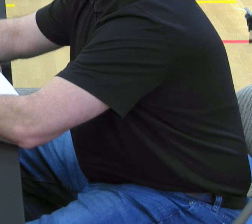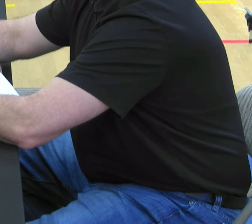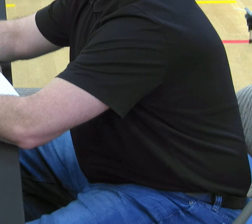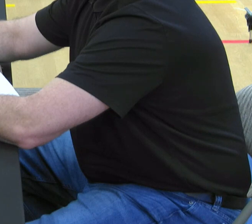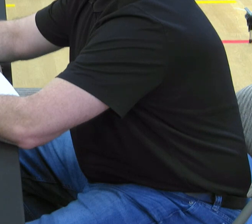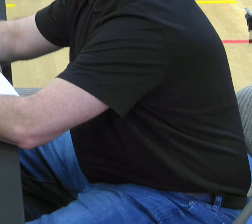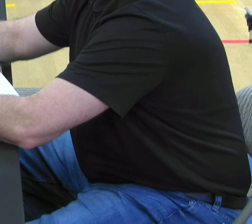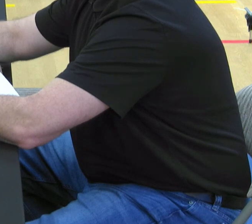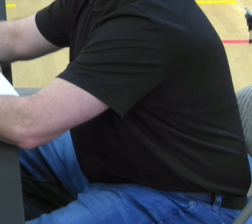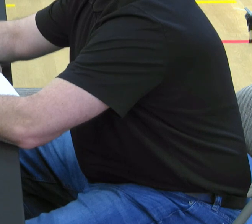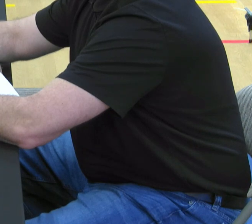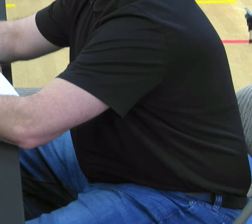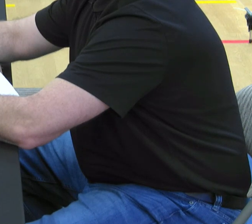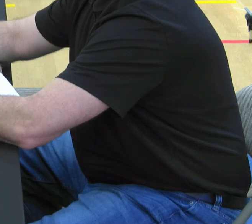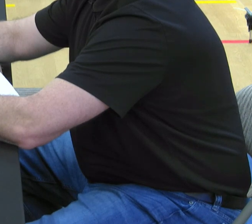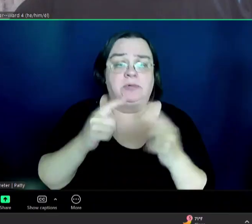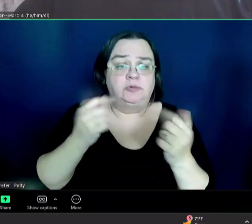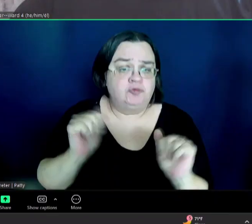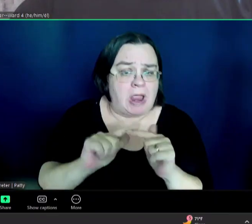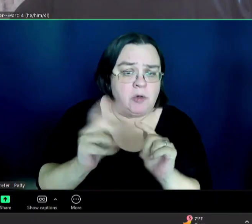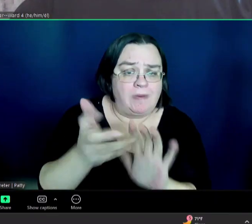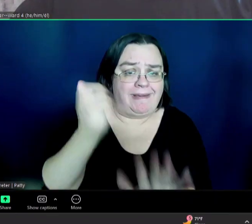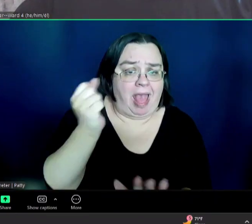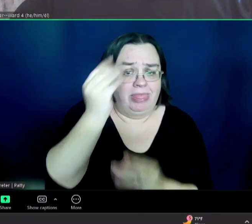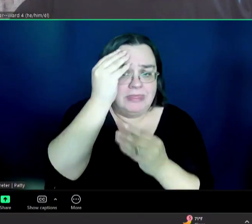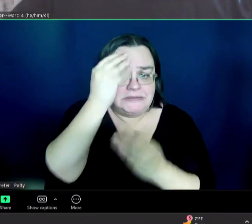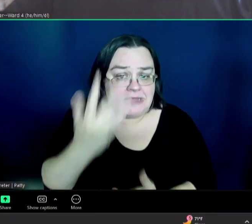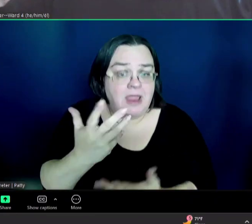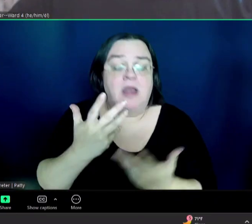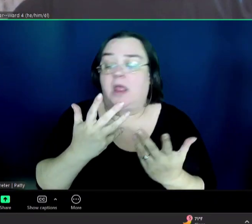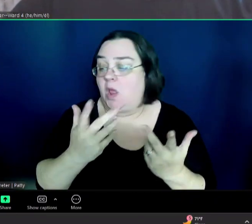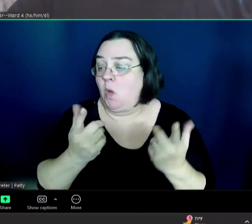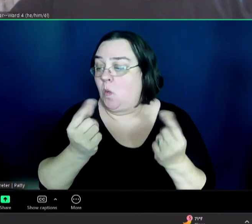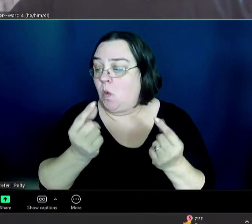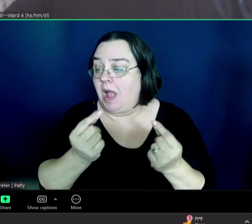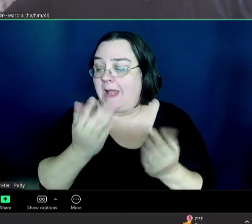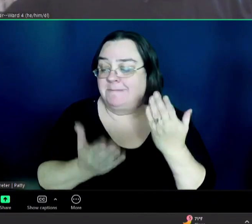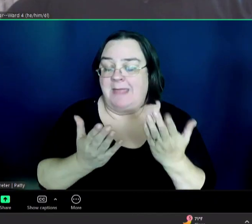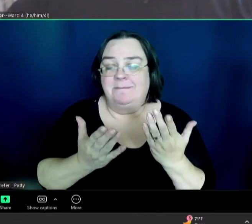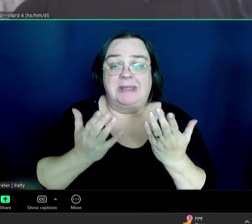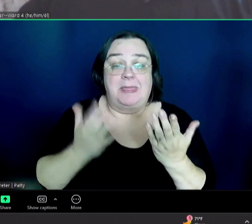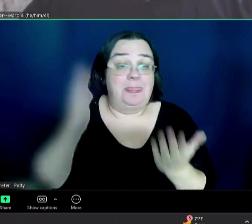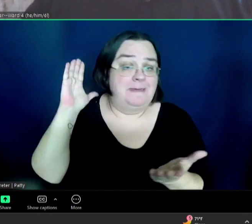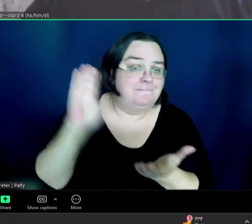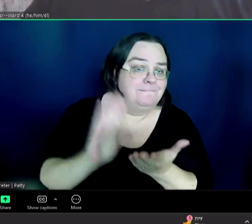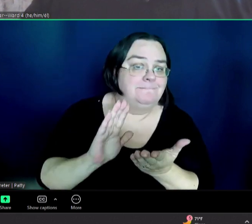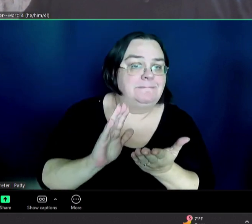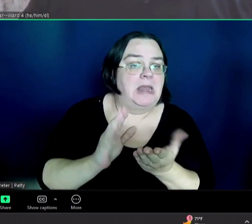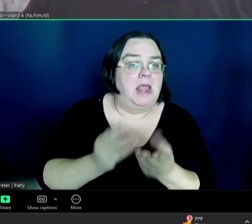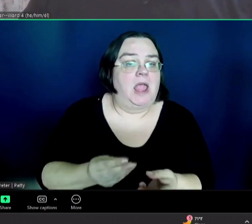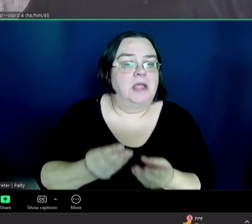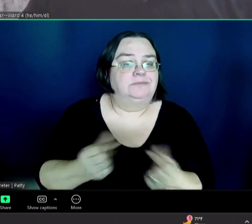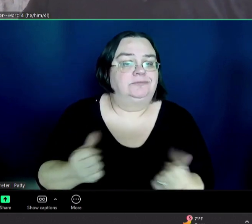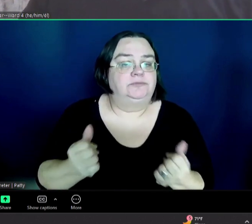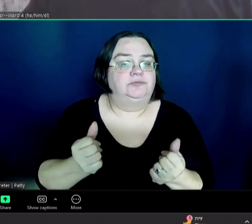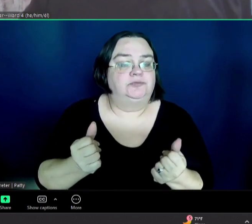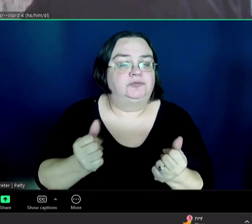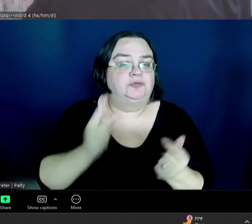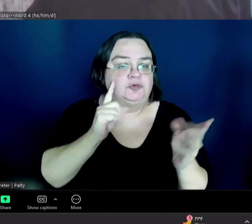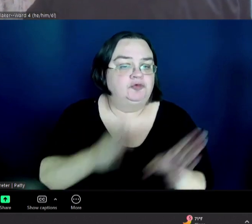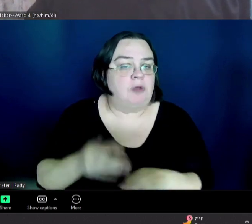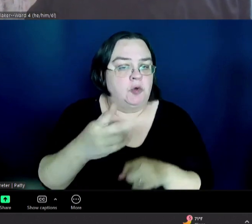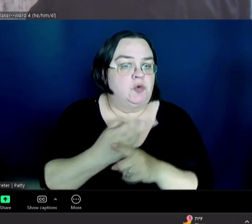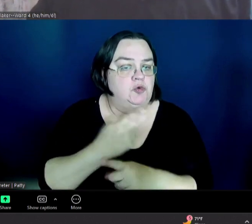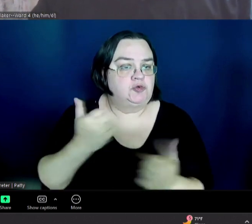the data, and what might be the mitigation strategies that you're using to safeguard them?